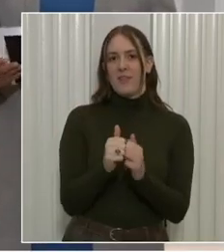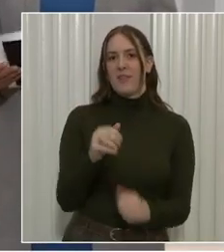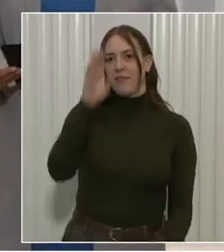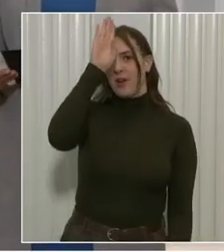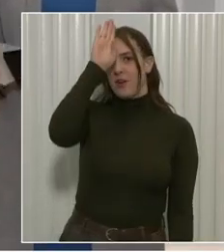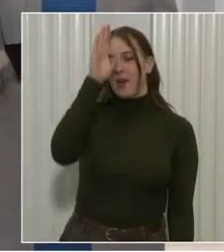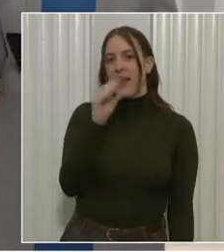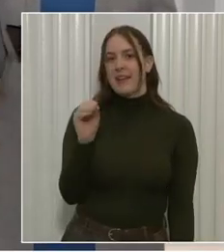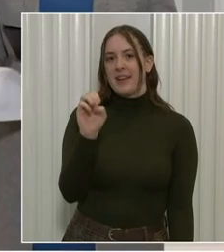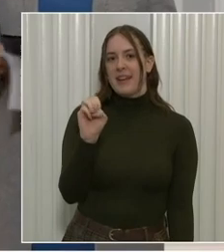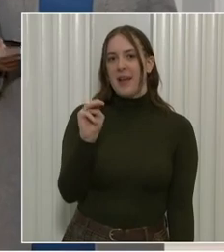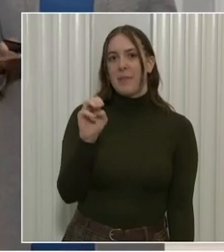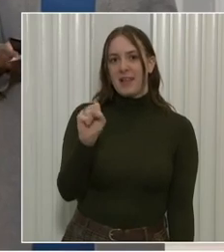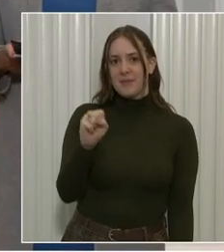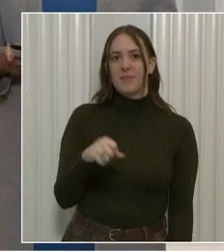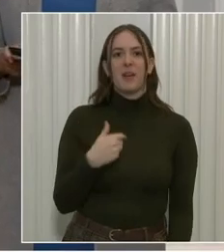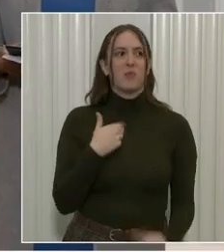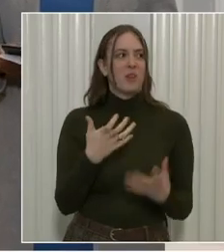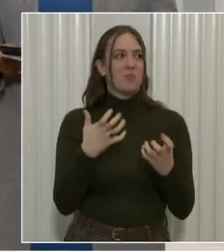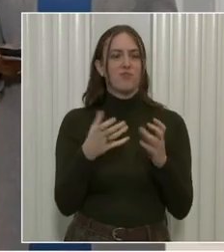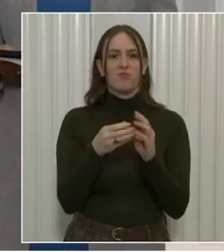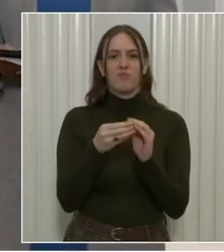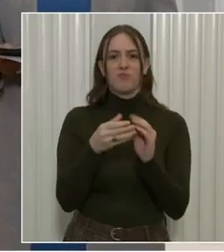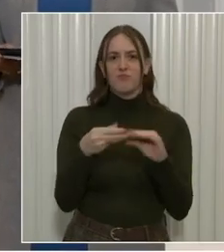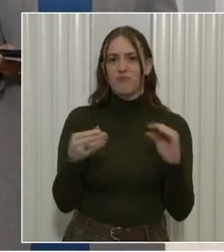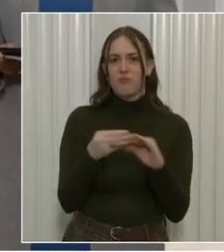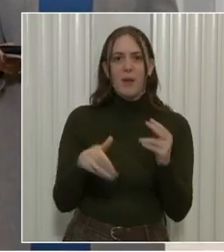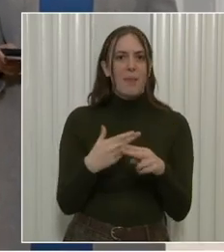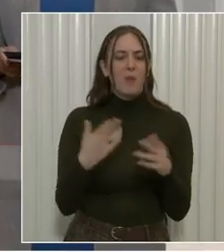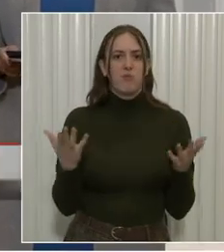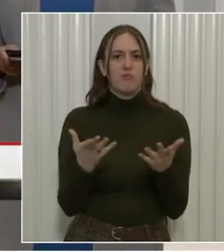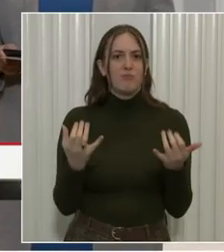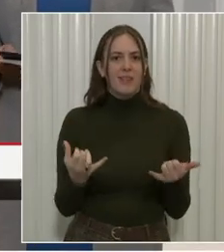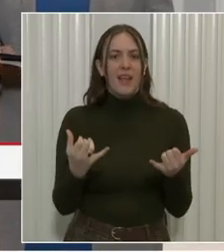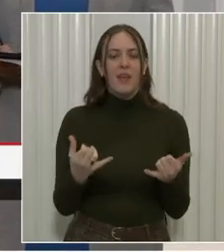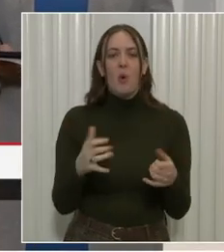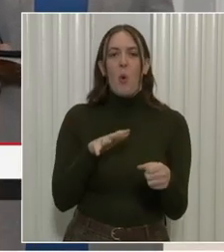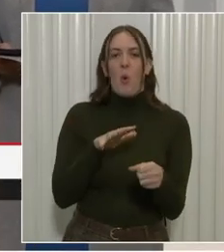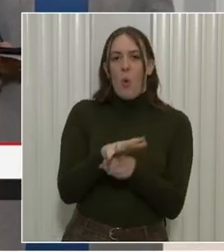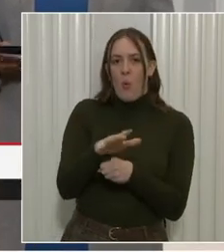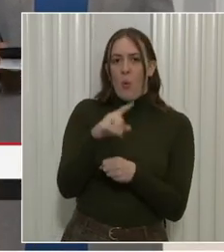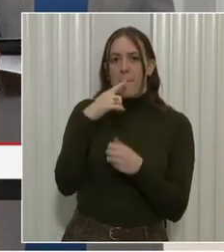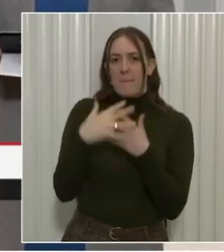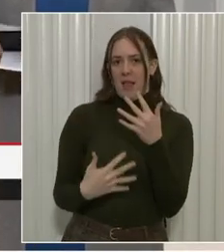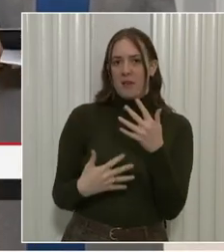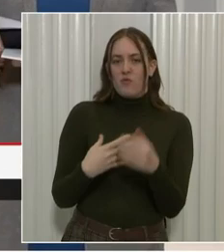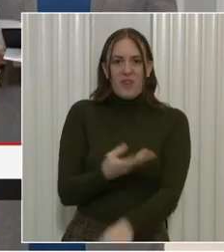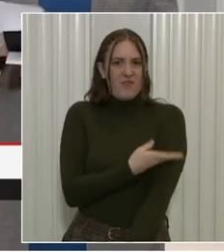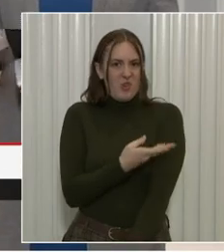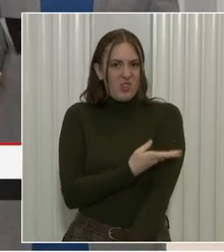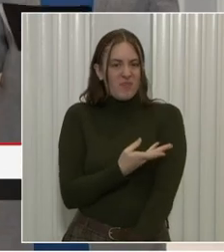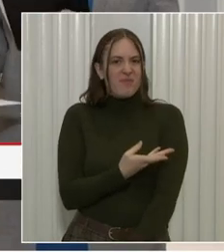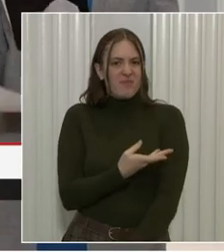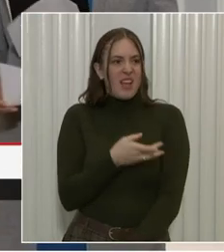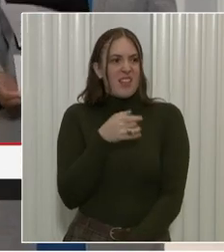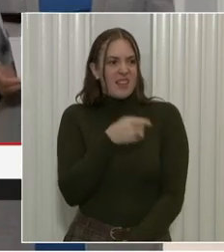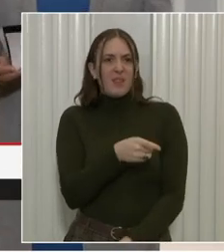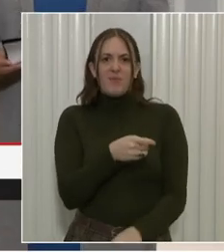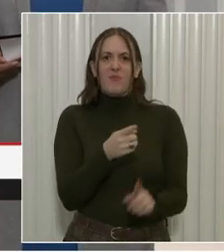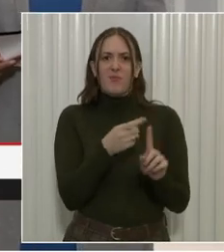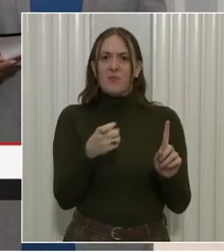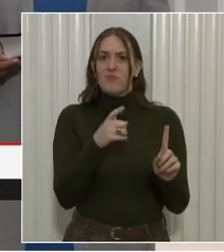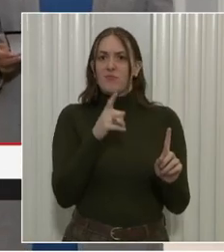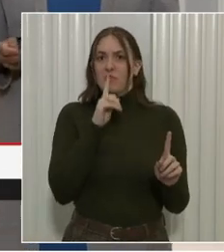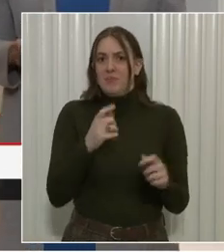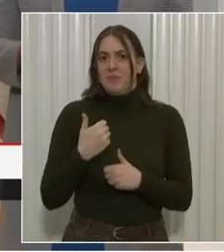blood transfusions in the field are relatively new. It comes from the military battlefield. But one of the things that's happened recently is we had